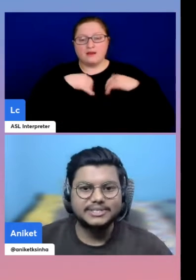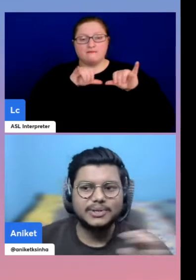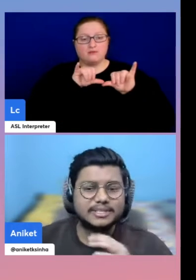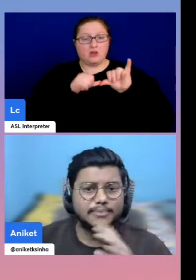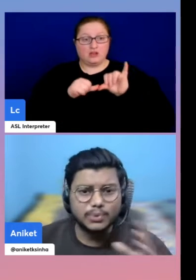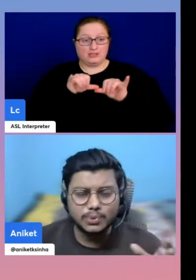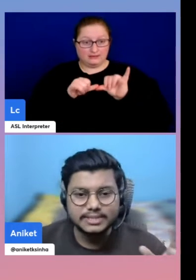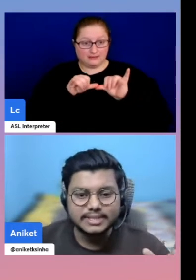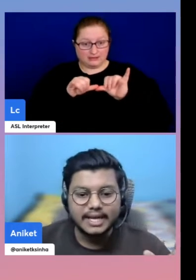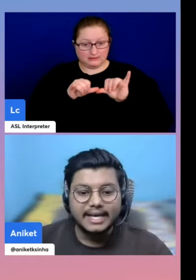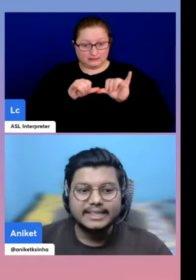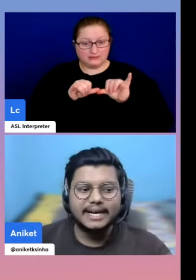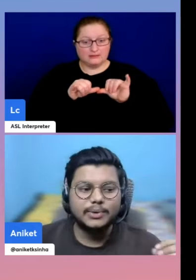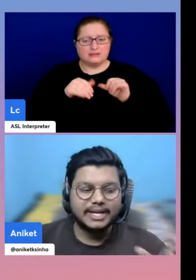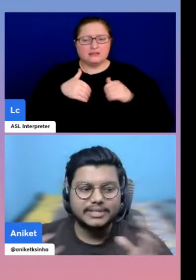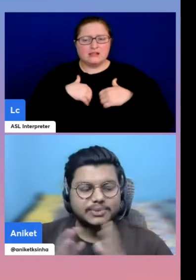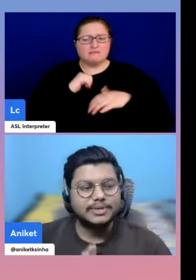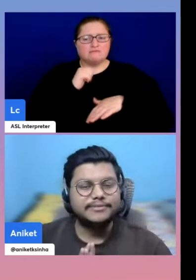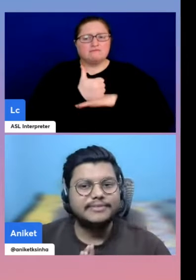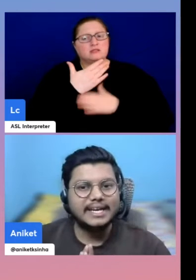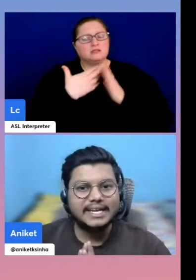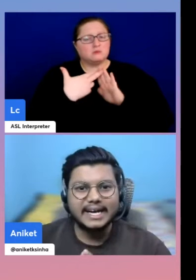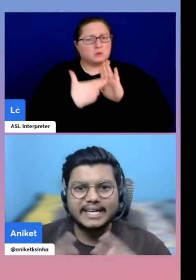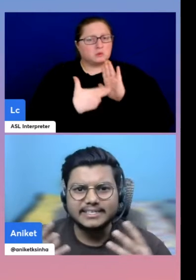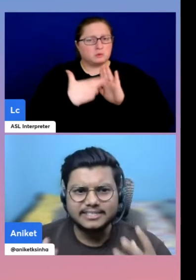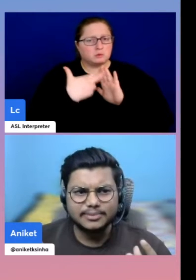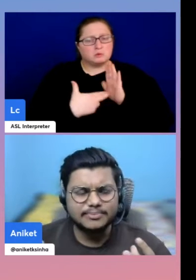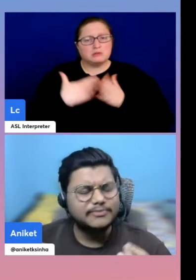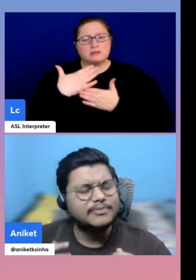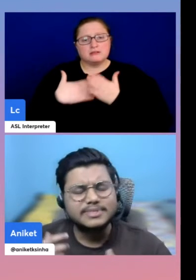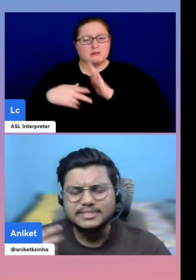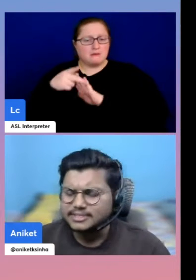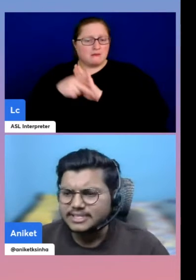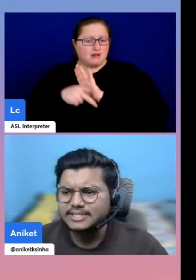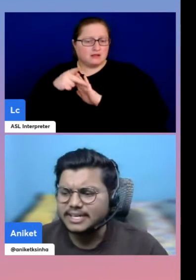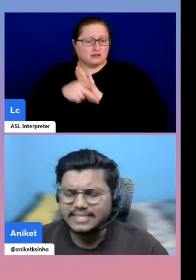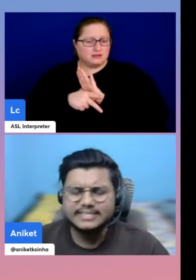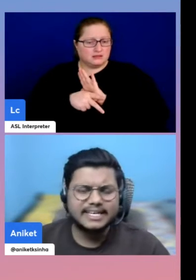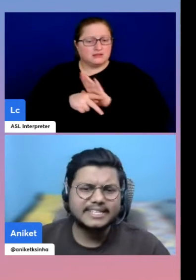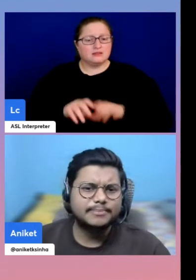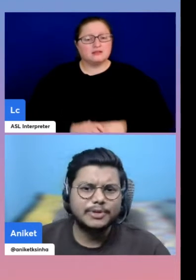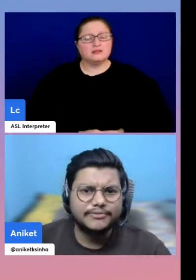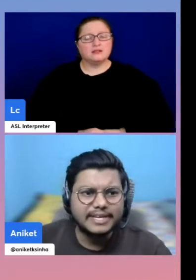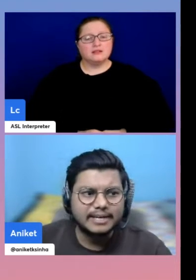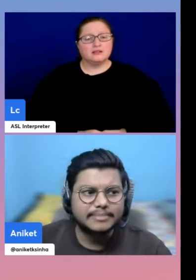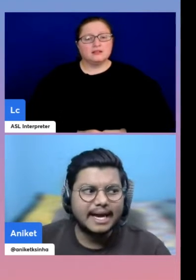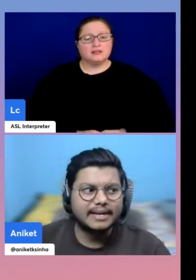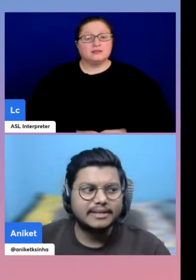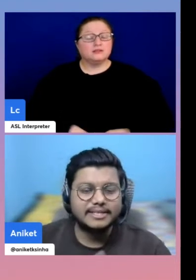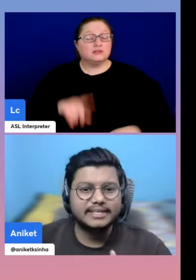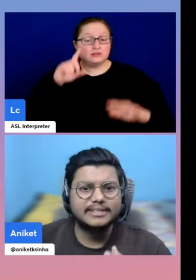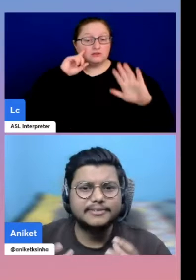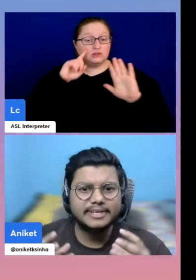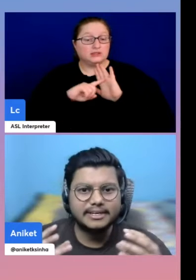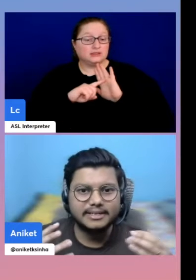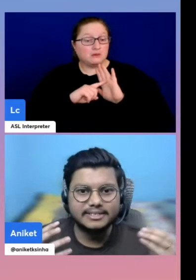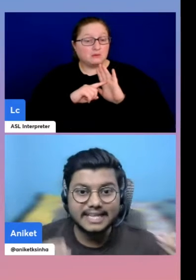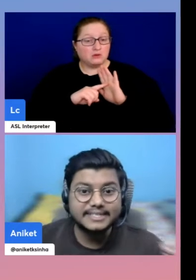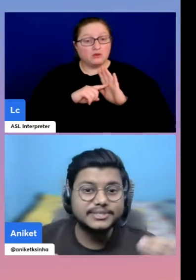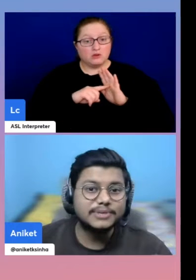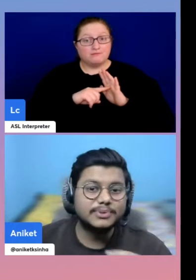set some policies or some rules that okay, so if we are creating some, so, let's take example of VM, then